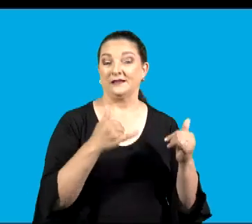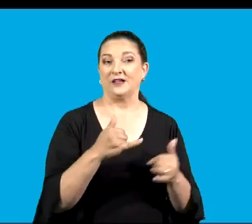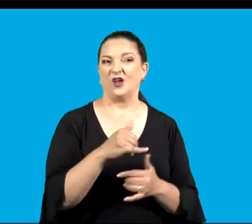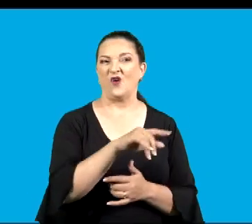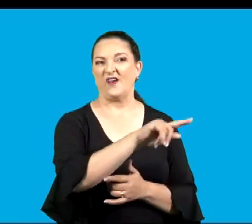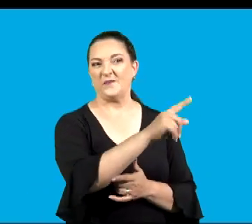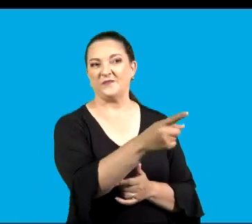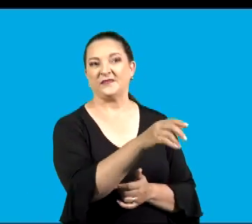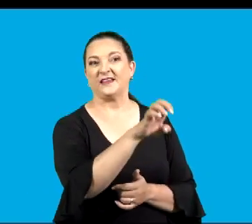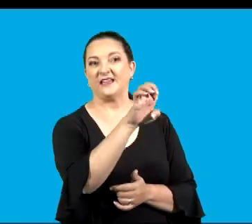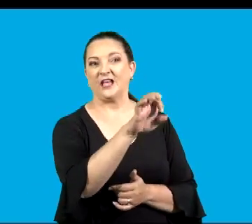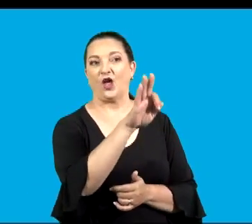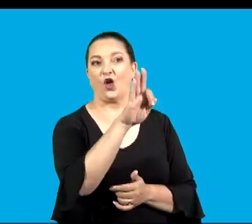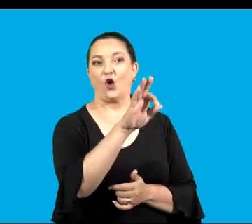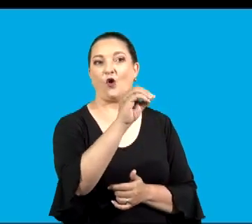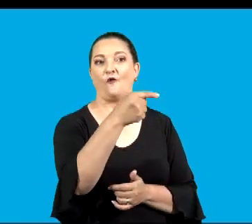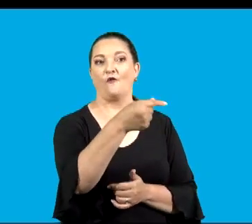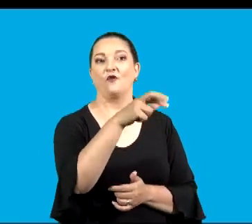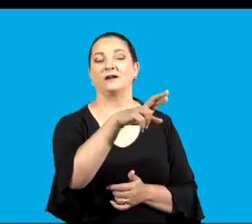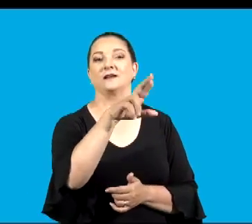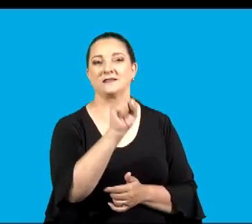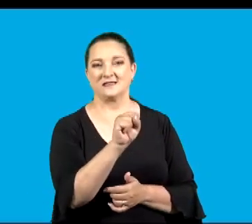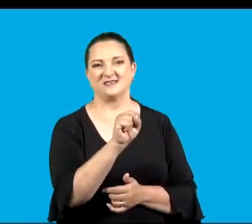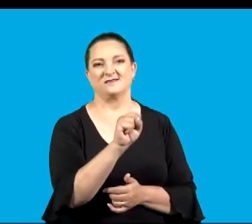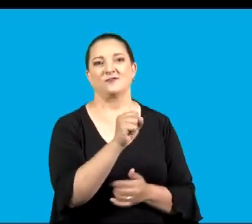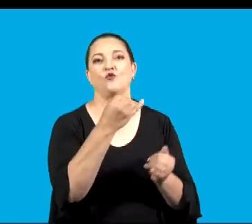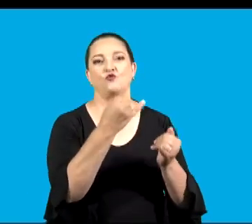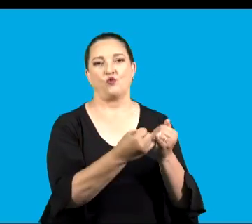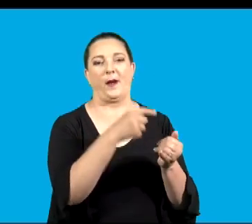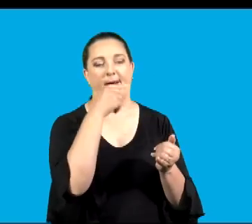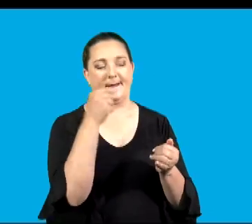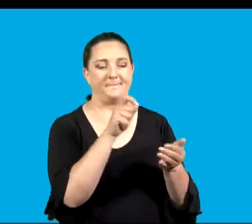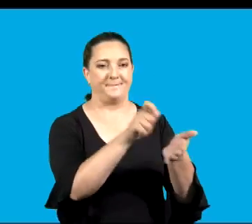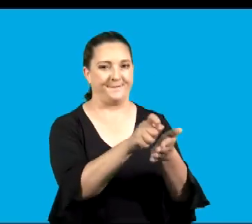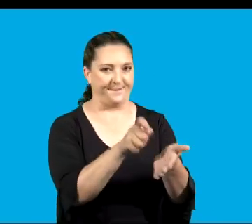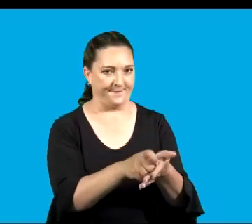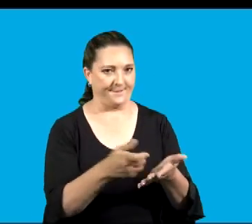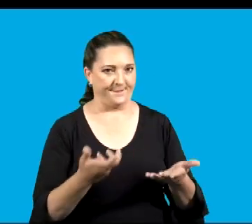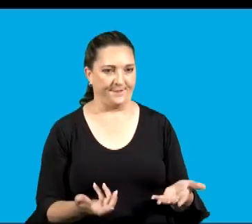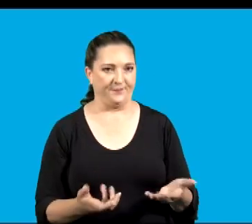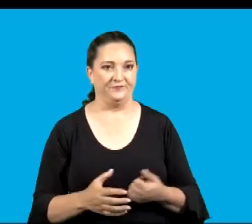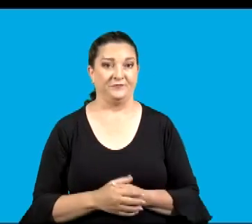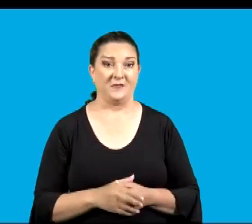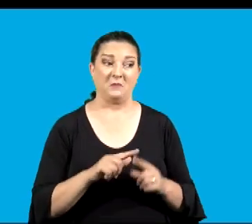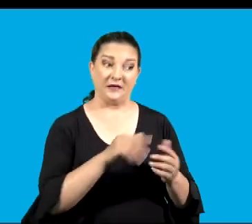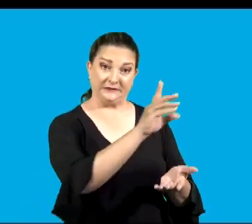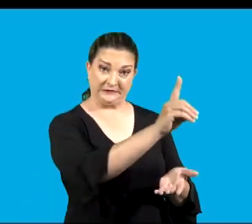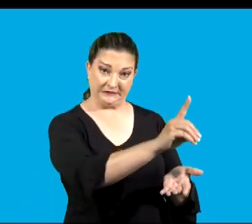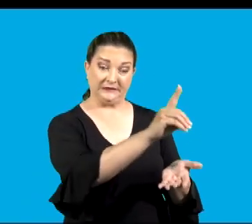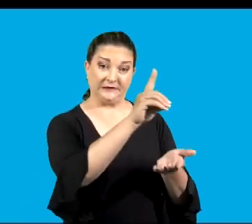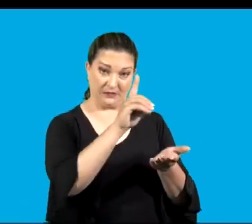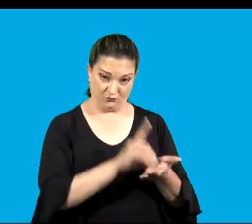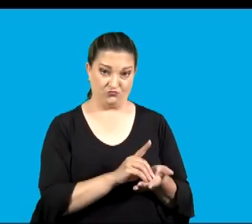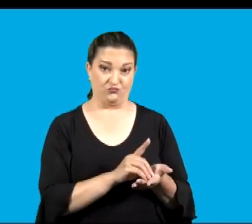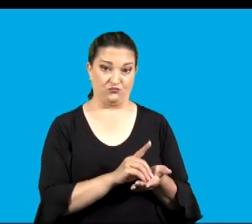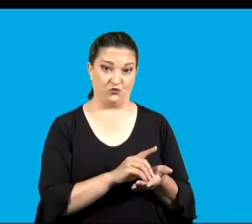another debtor in the debtor's ledger. Okay, so if a direct deposit was